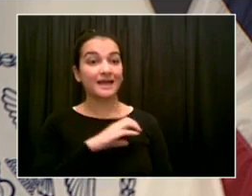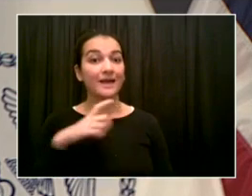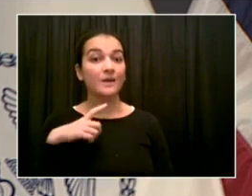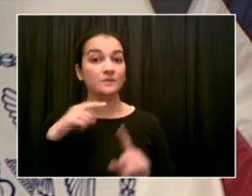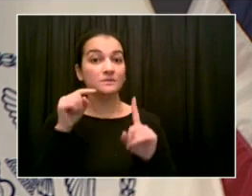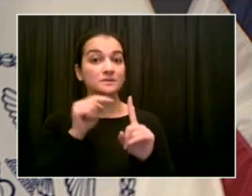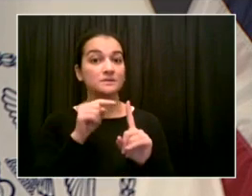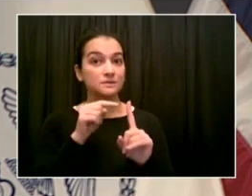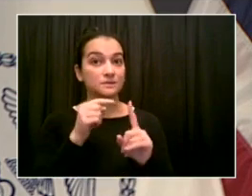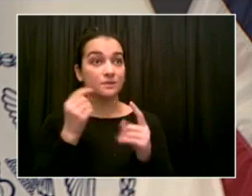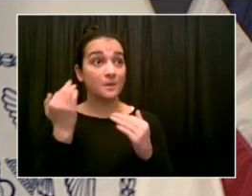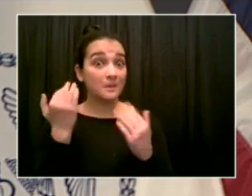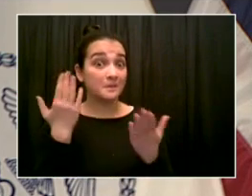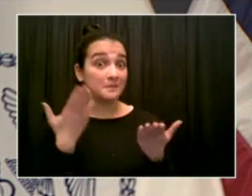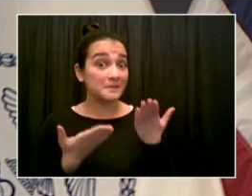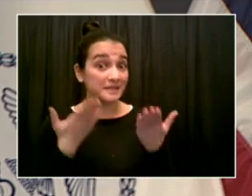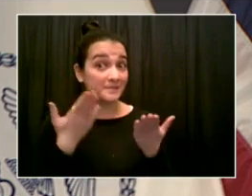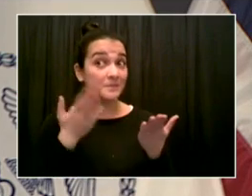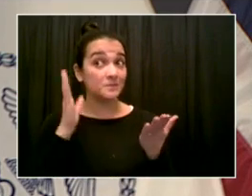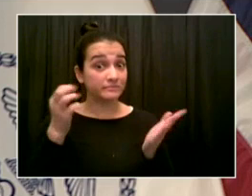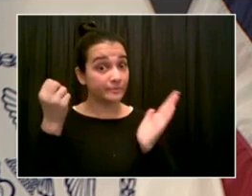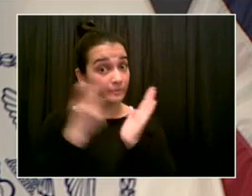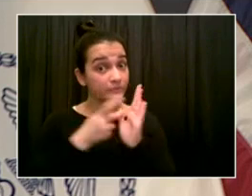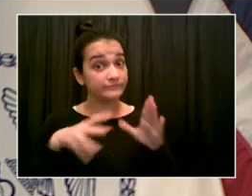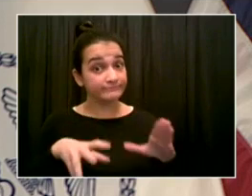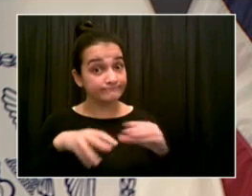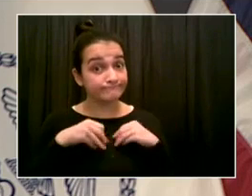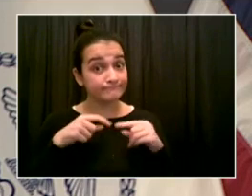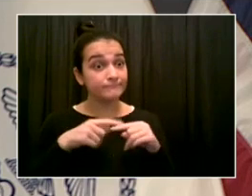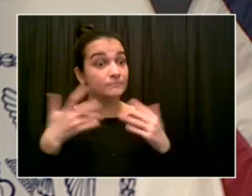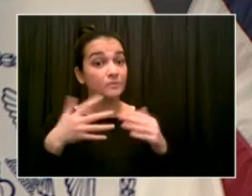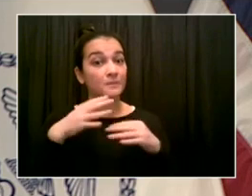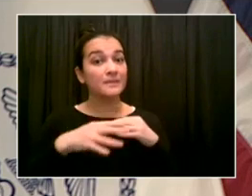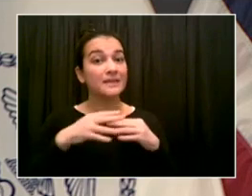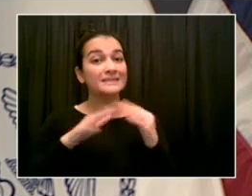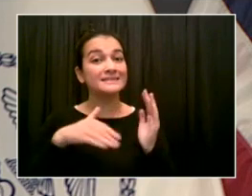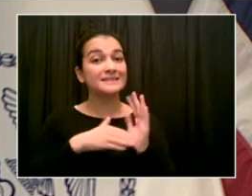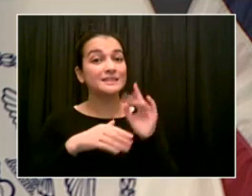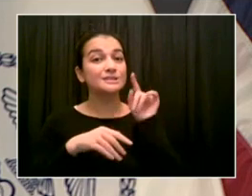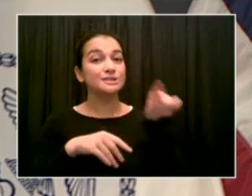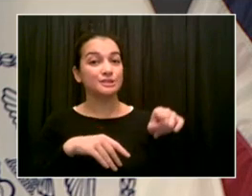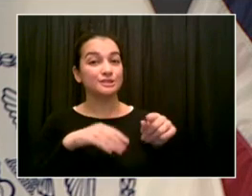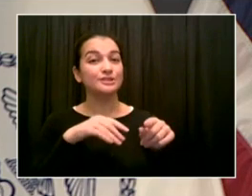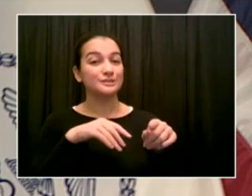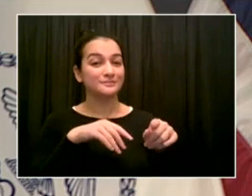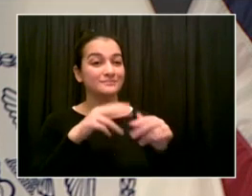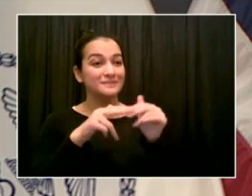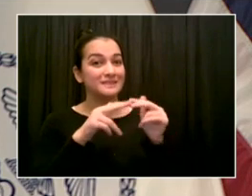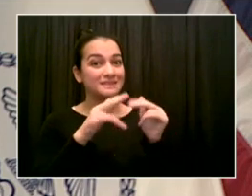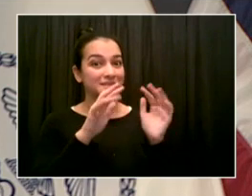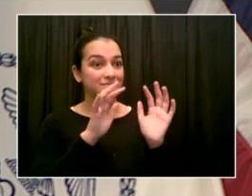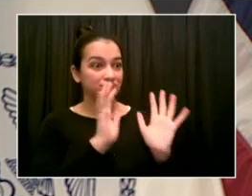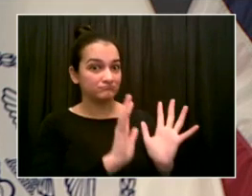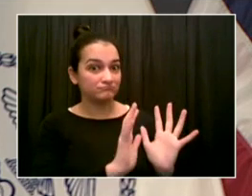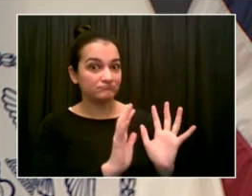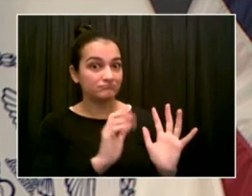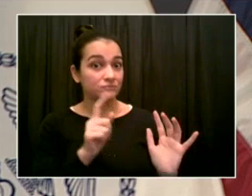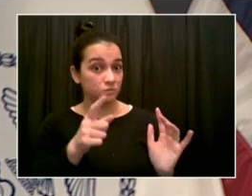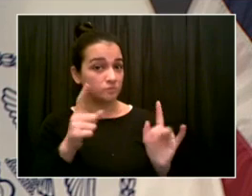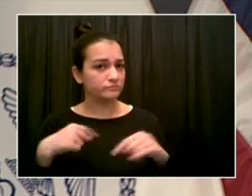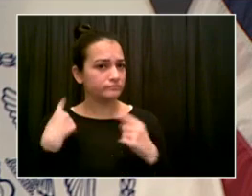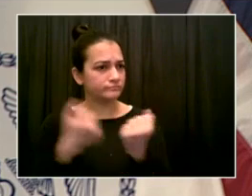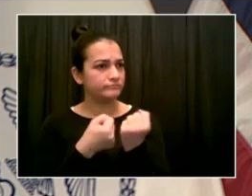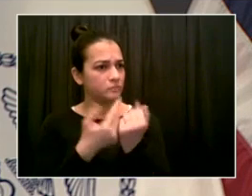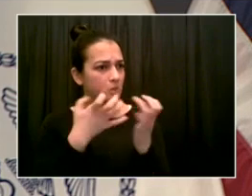Blood Center, which I know you've been a big proponent of. I just wanted to get your take on opponents who've said that